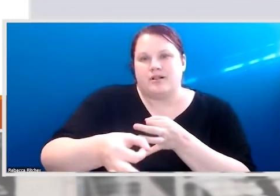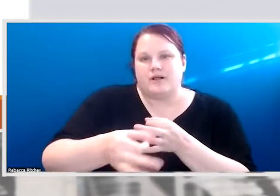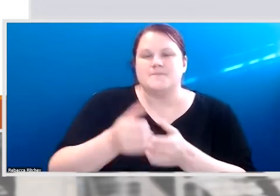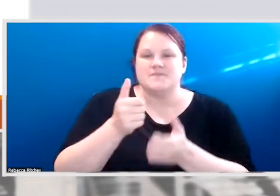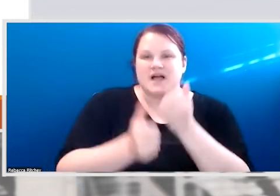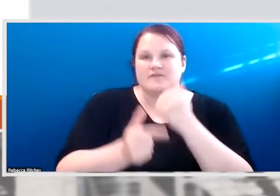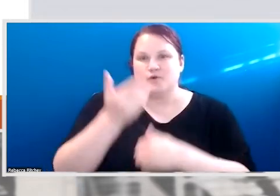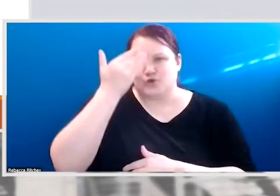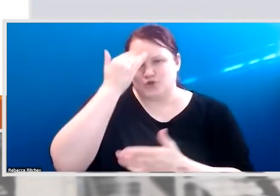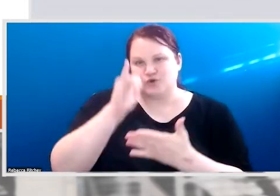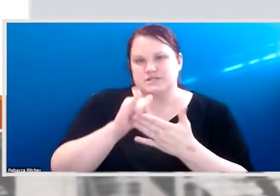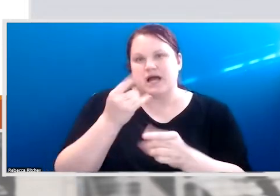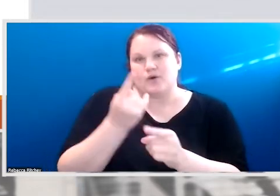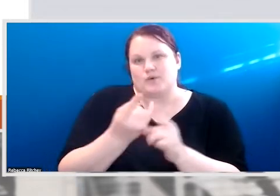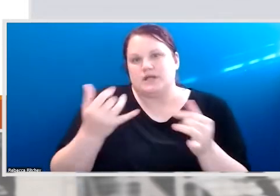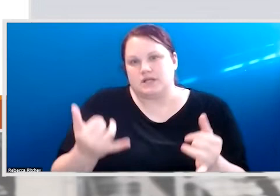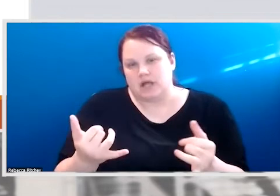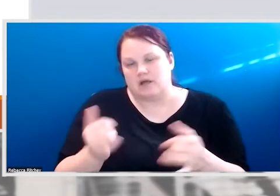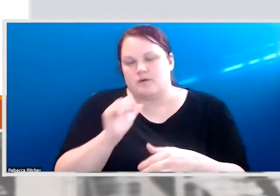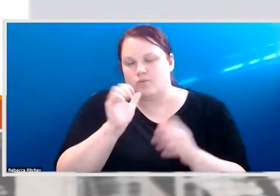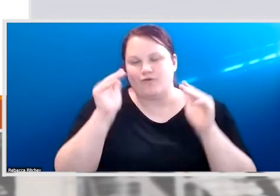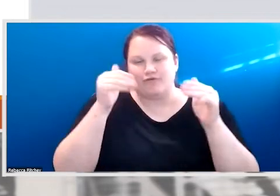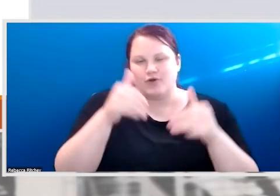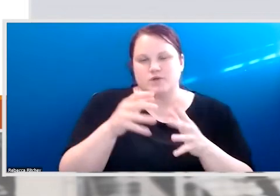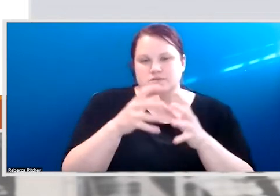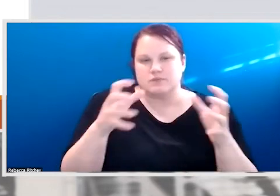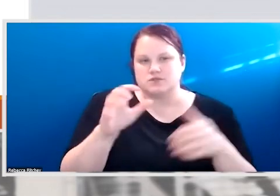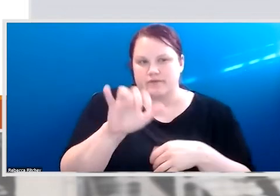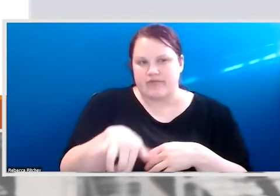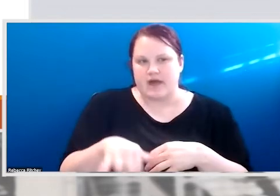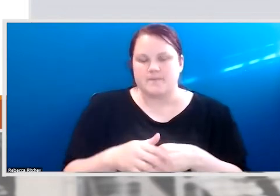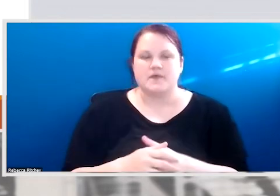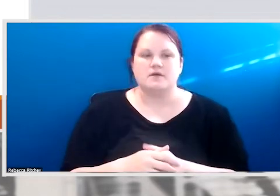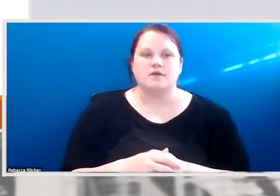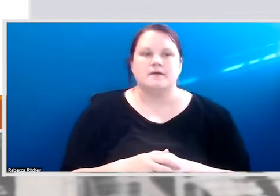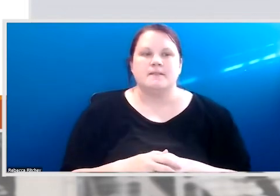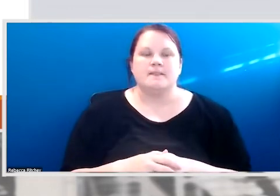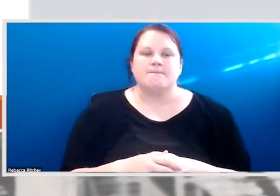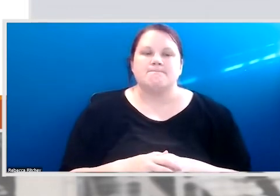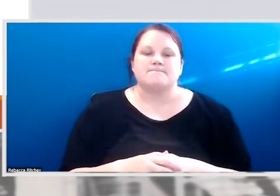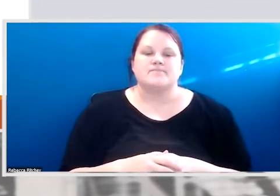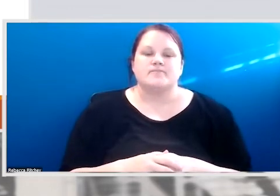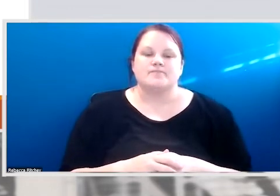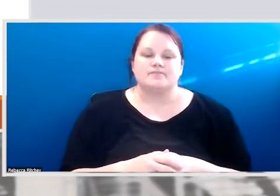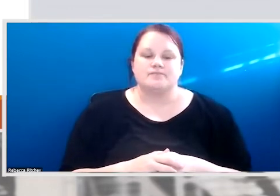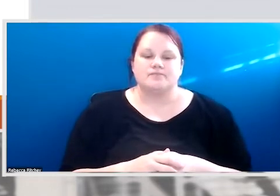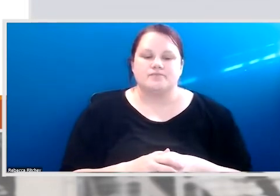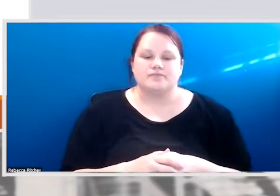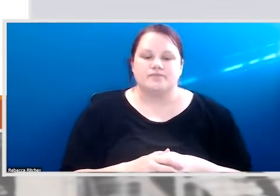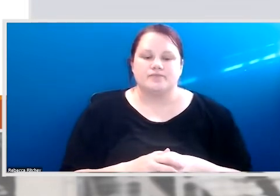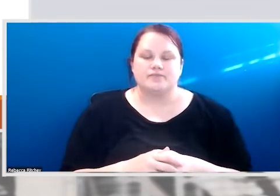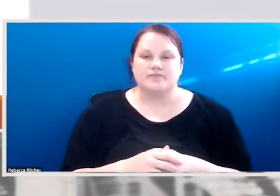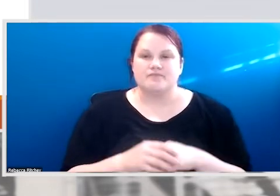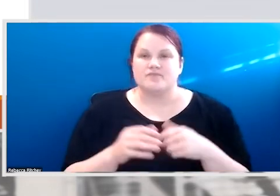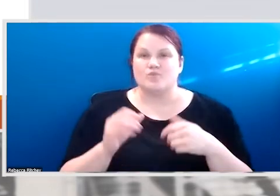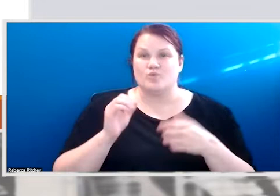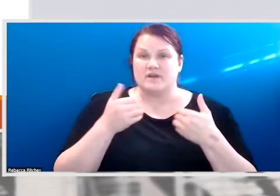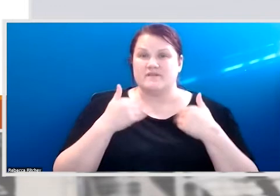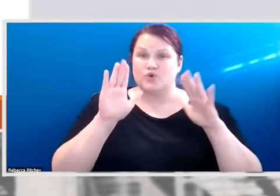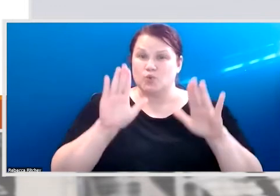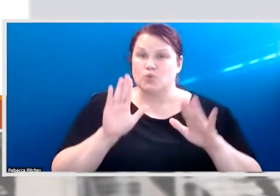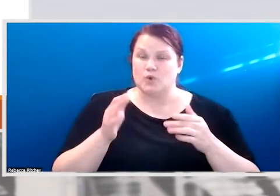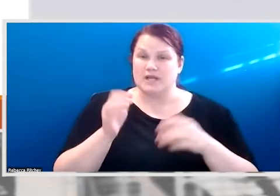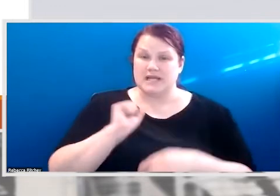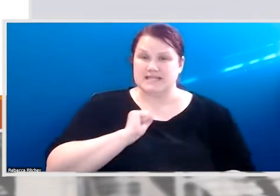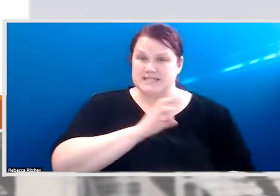versed with that at this point, so I won't focus too much on it. And then, we do have our great staff, such